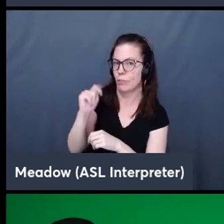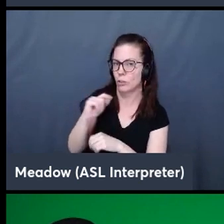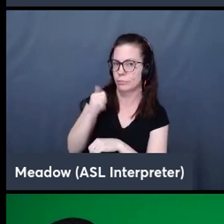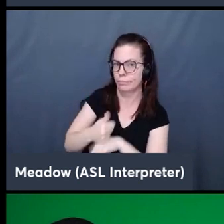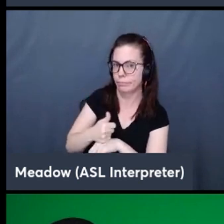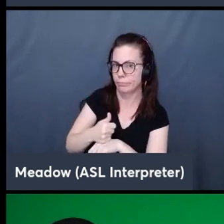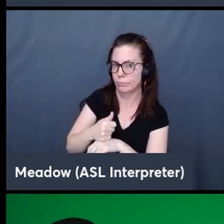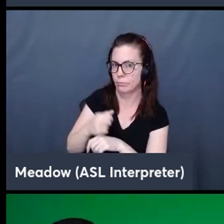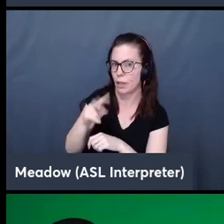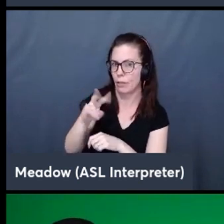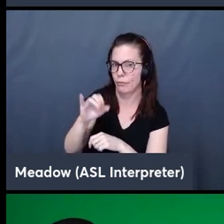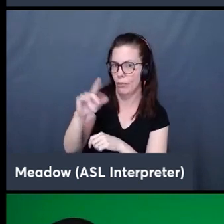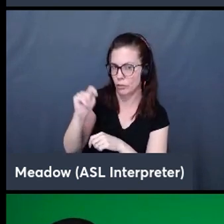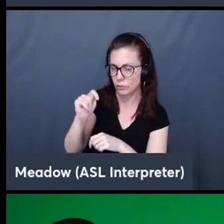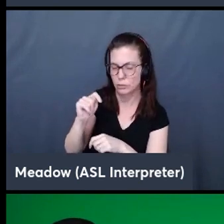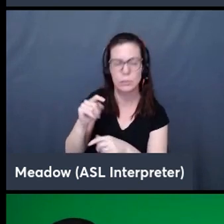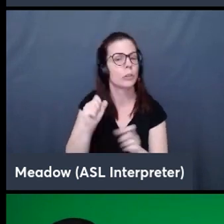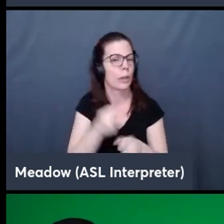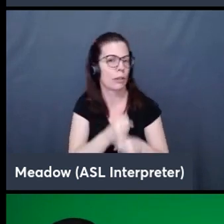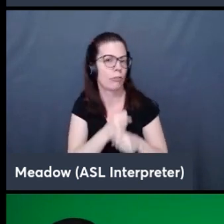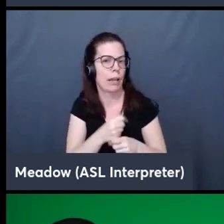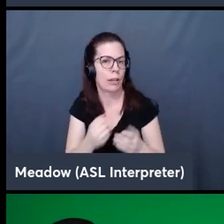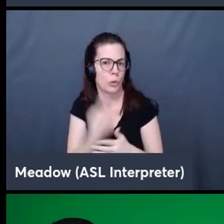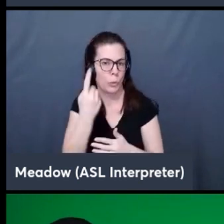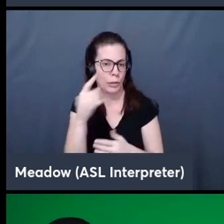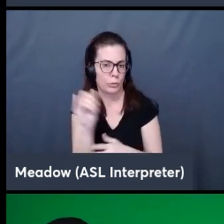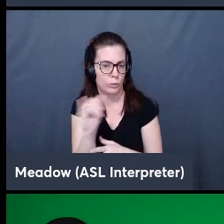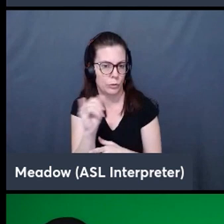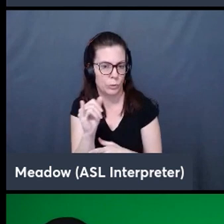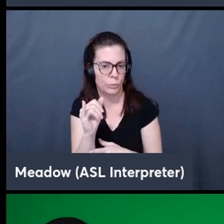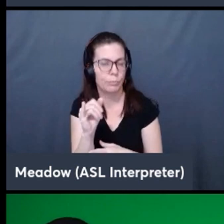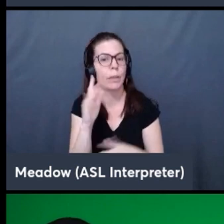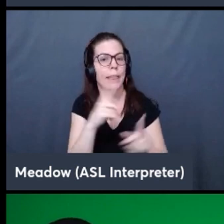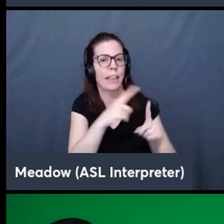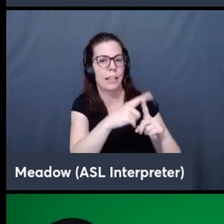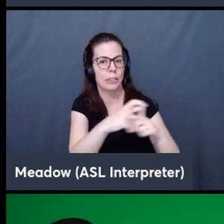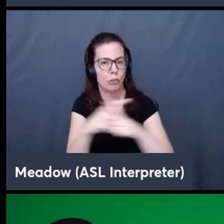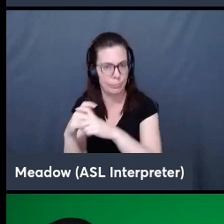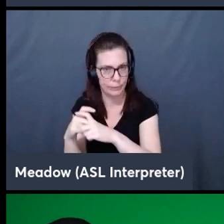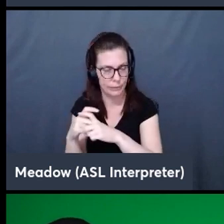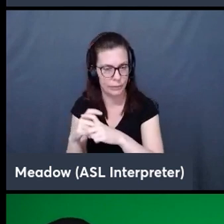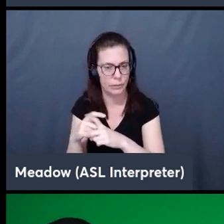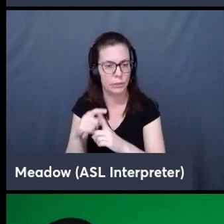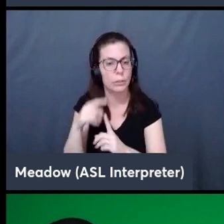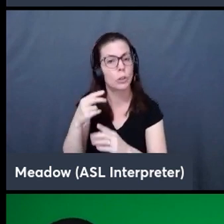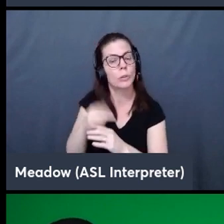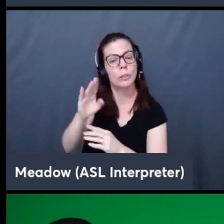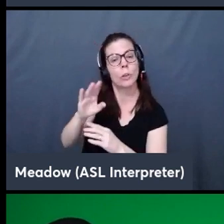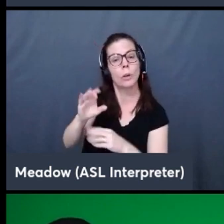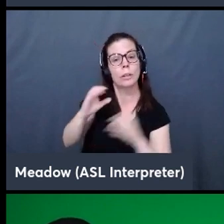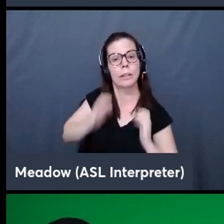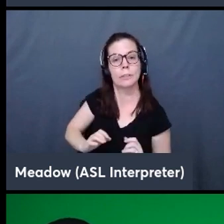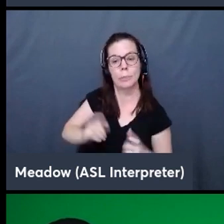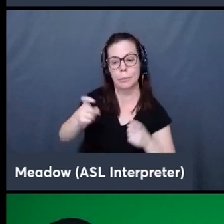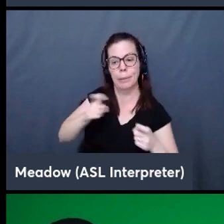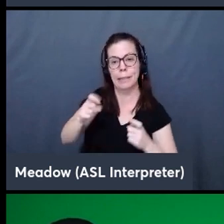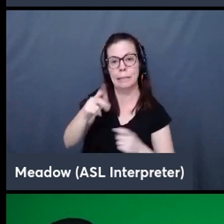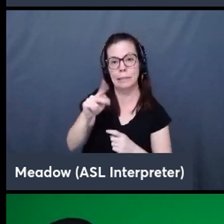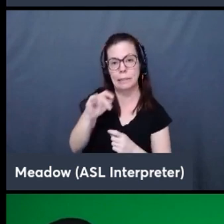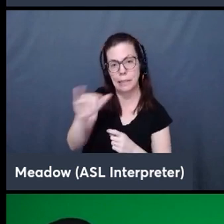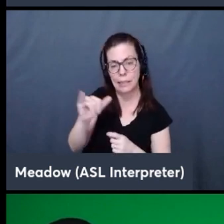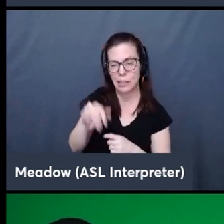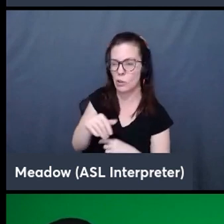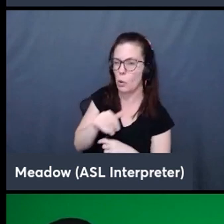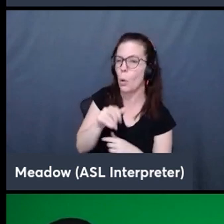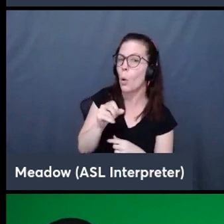You can also create new backup vault, and you encrypt your backup vault using your customer managed key or AWS